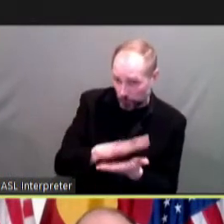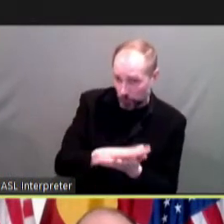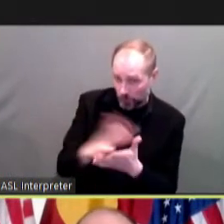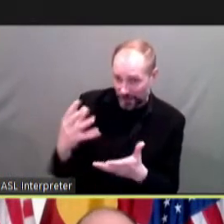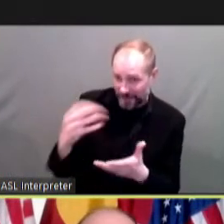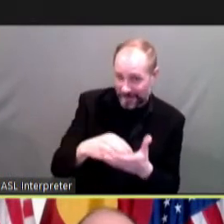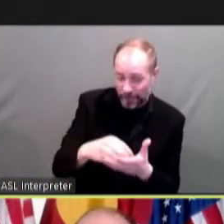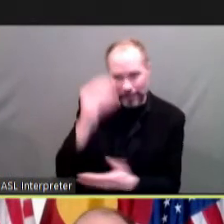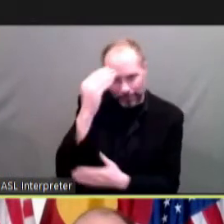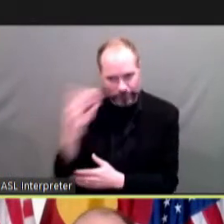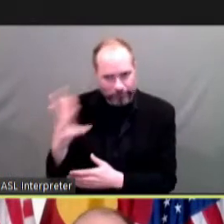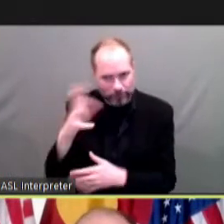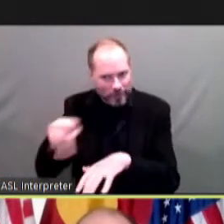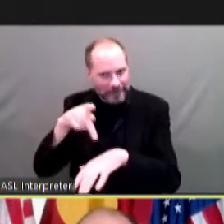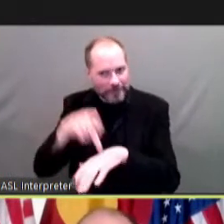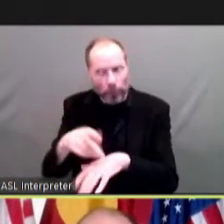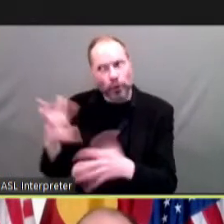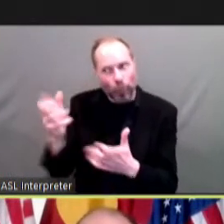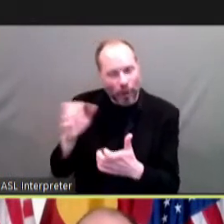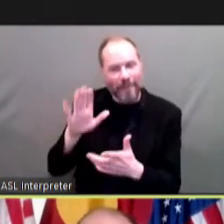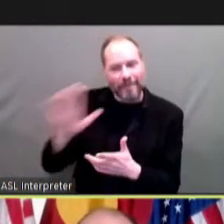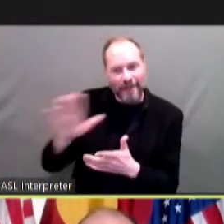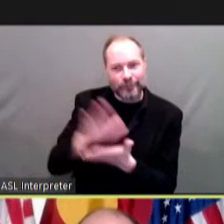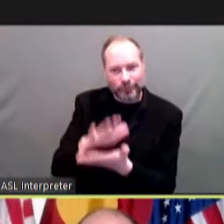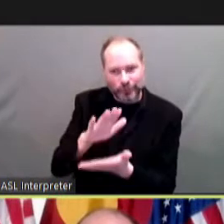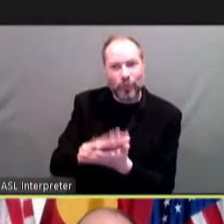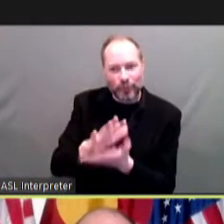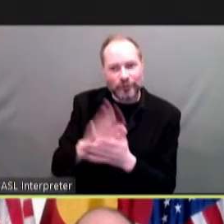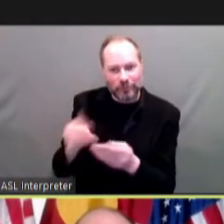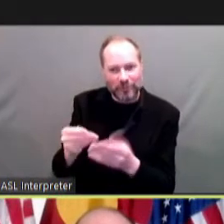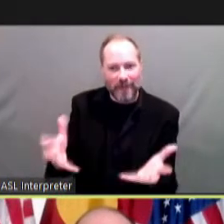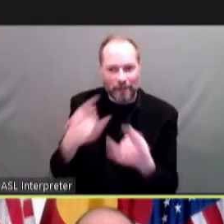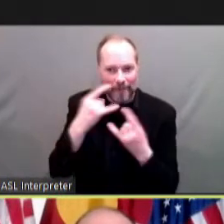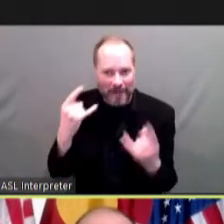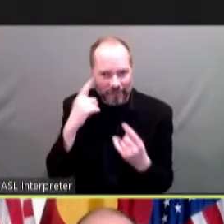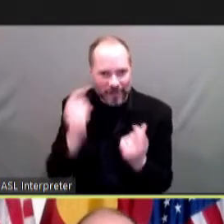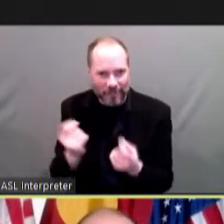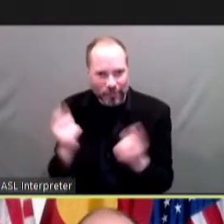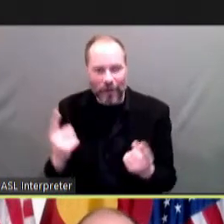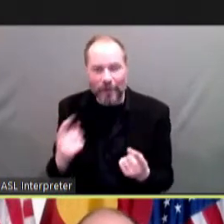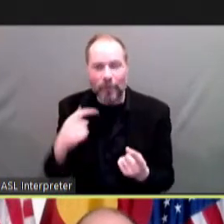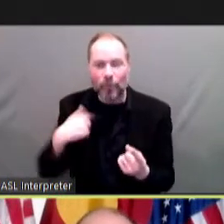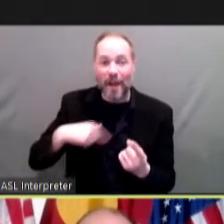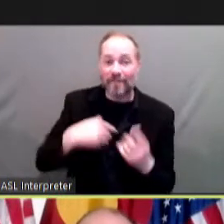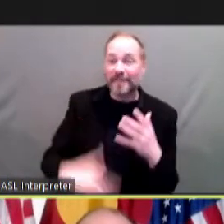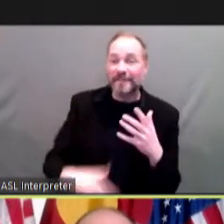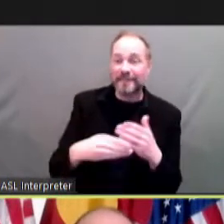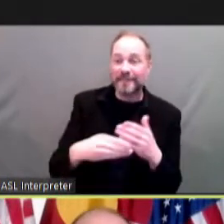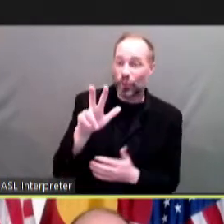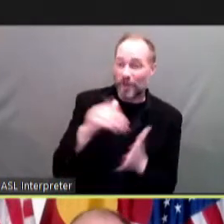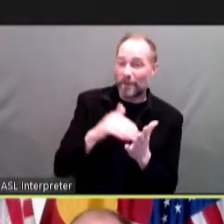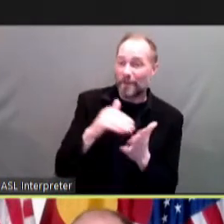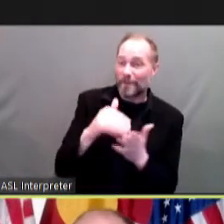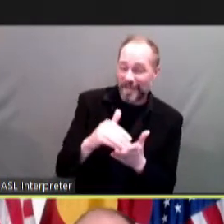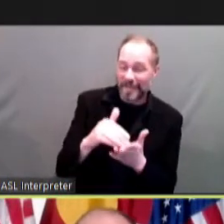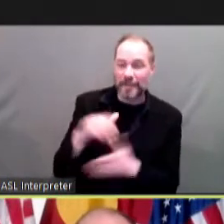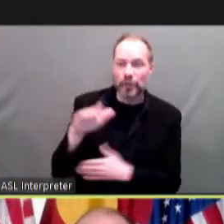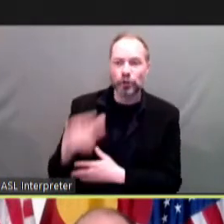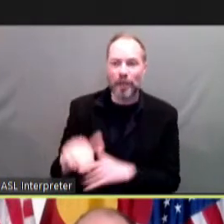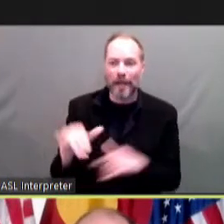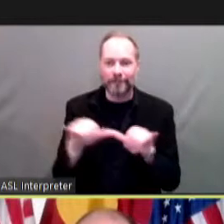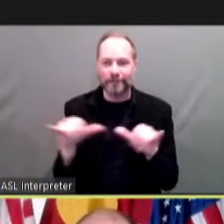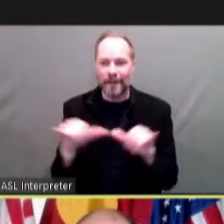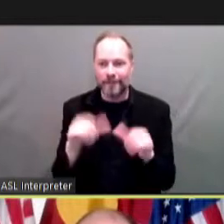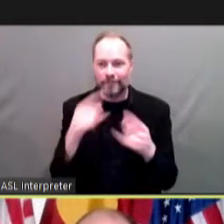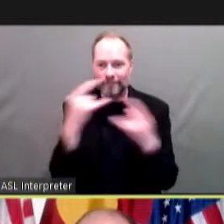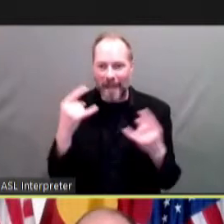your principal know. We absolutely have the capacity to serve more. We have an additional 3 million kid-sized masks that we have allocated for